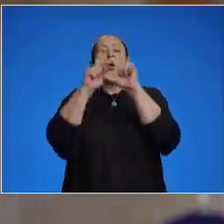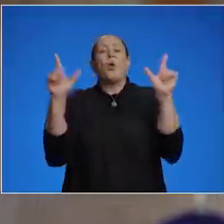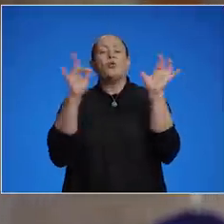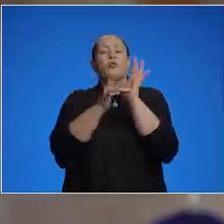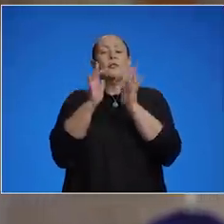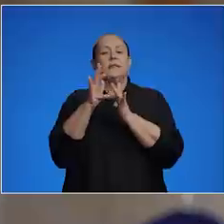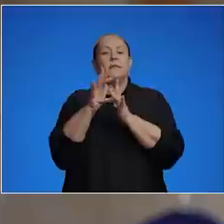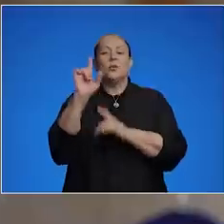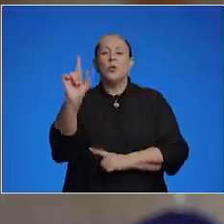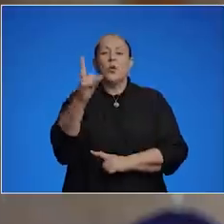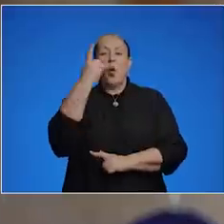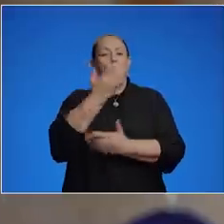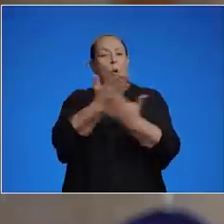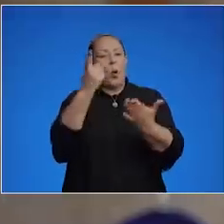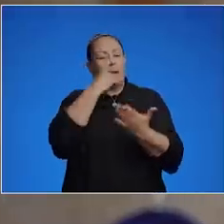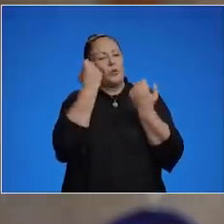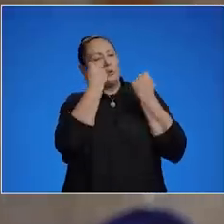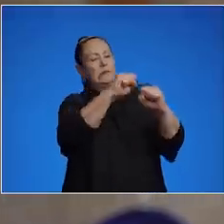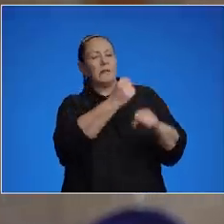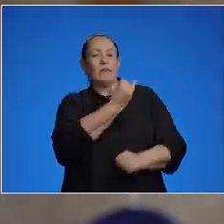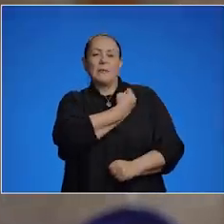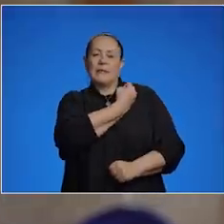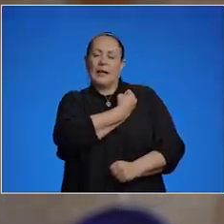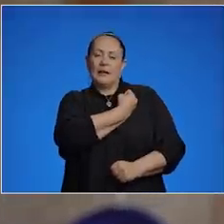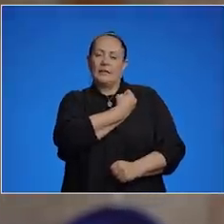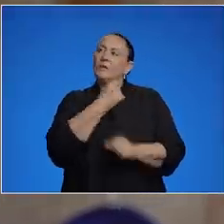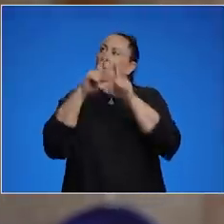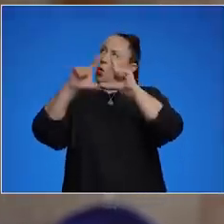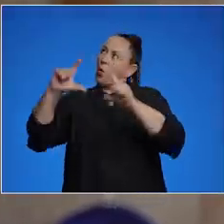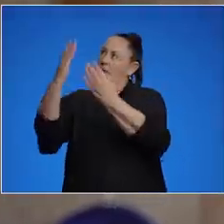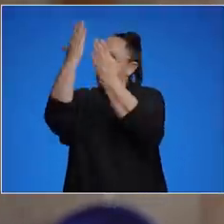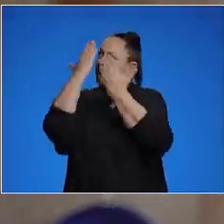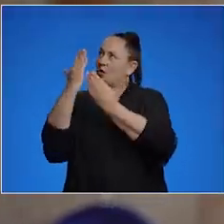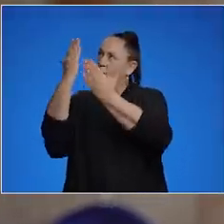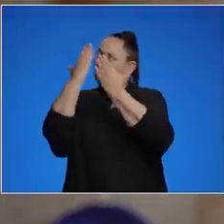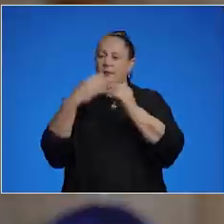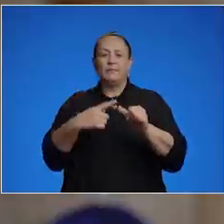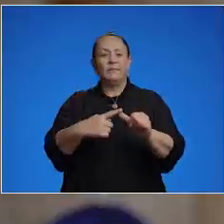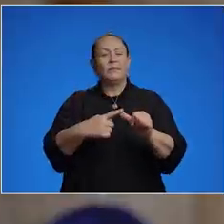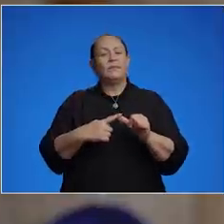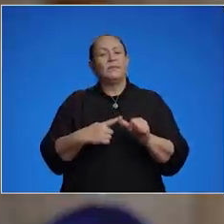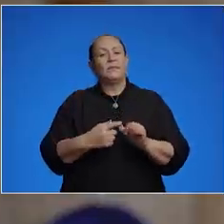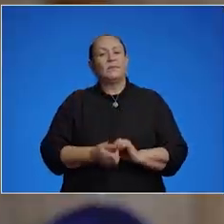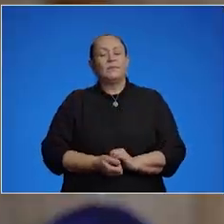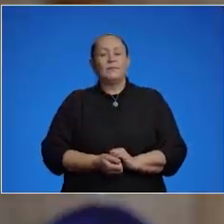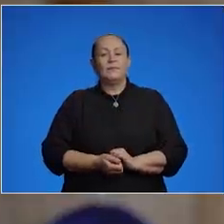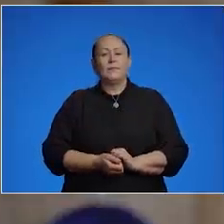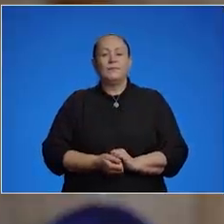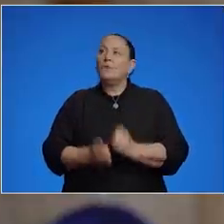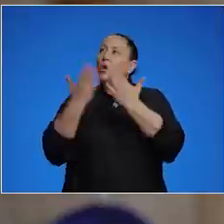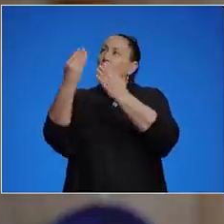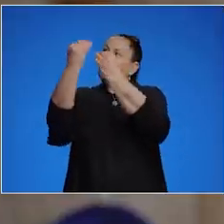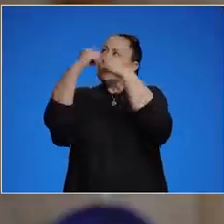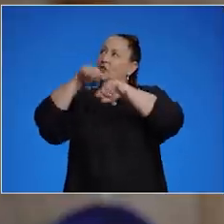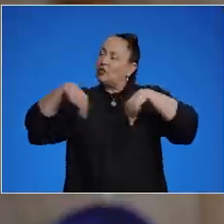Lord Jesus, You call Your people to turn away from sin. Lord, have mercy. Lord, have mercy.